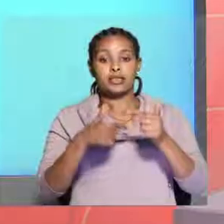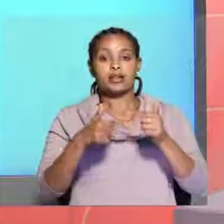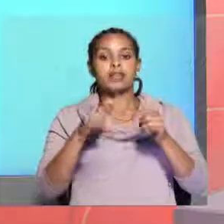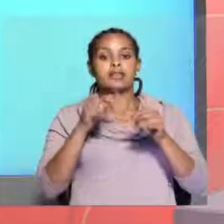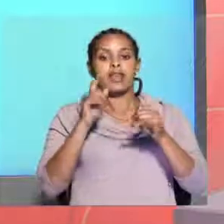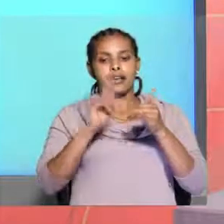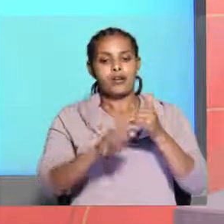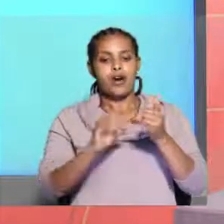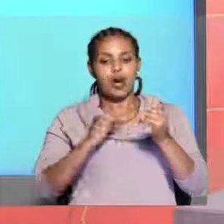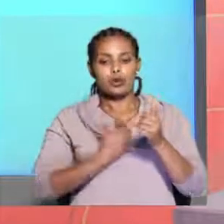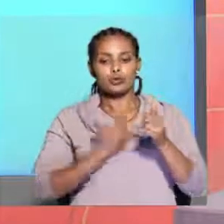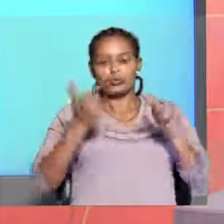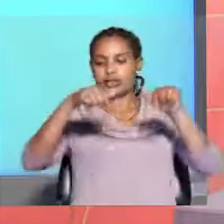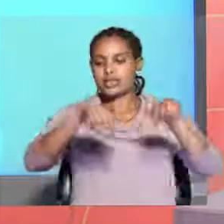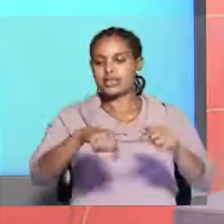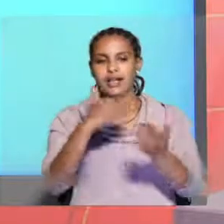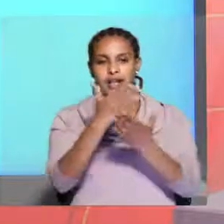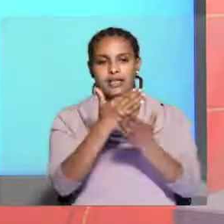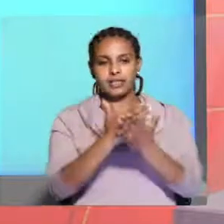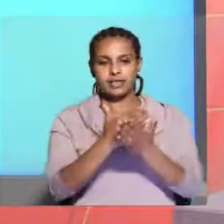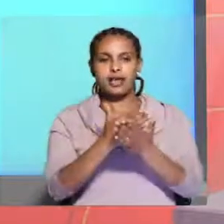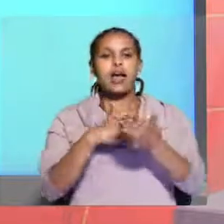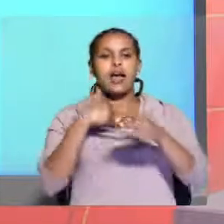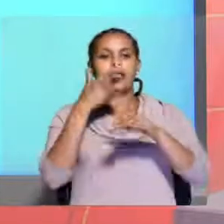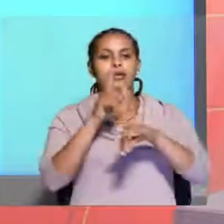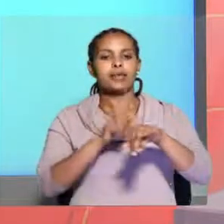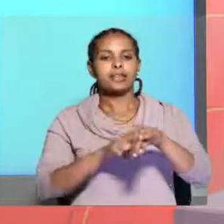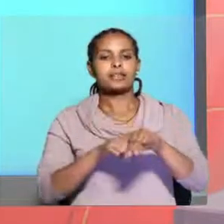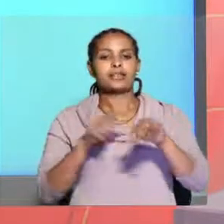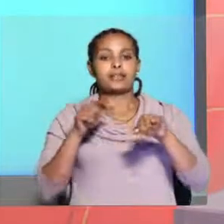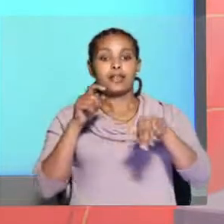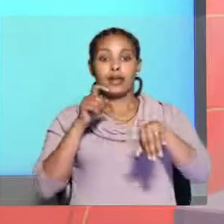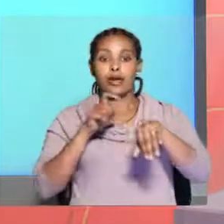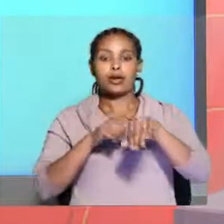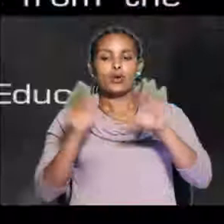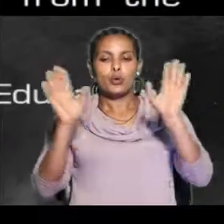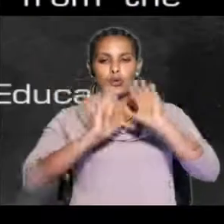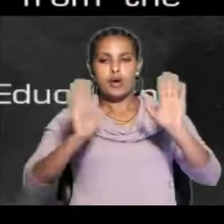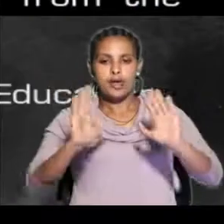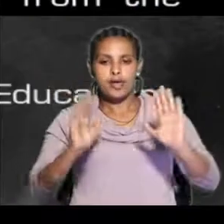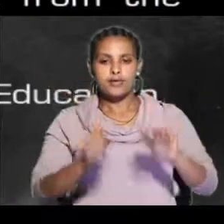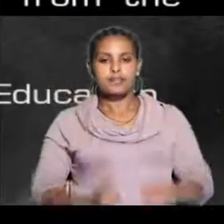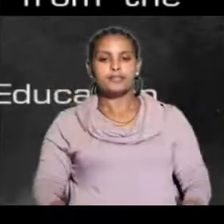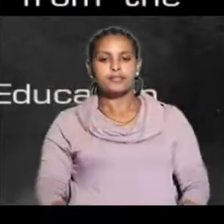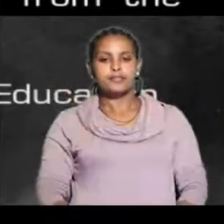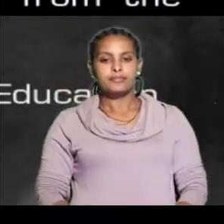us to the end of our today's lesson. Until next time, goodbye.